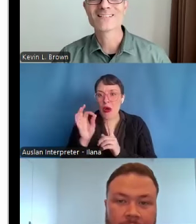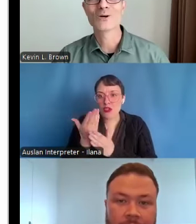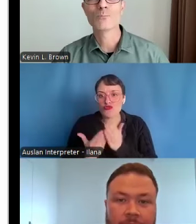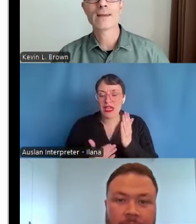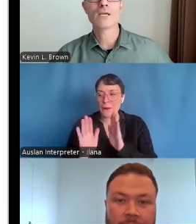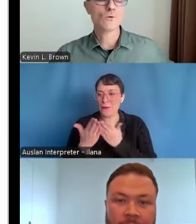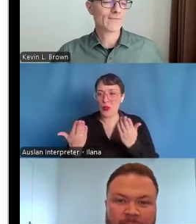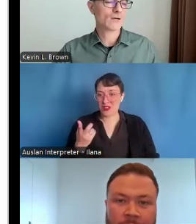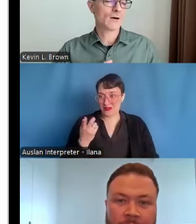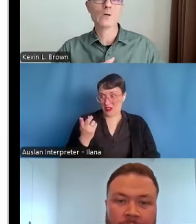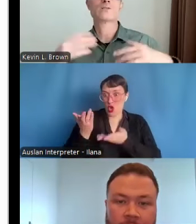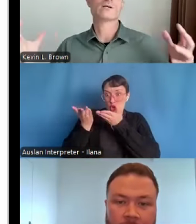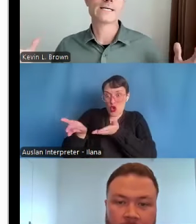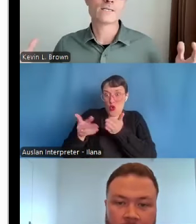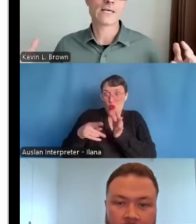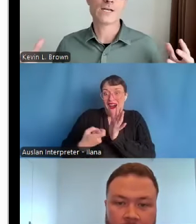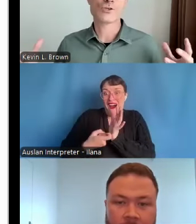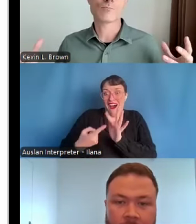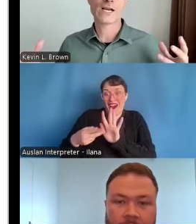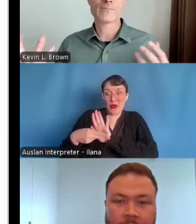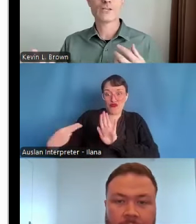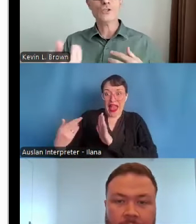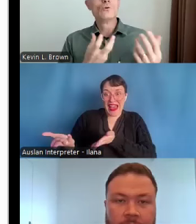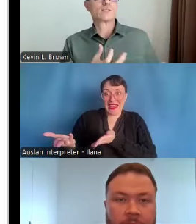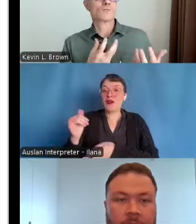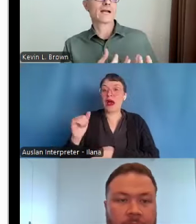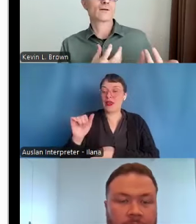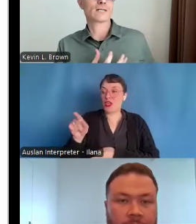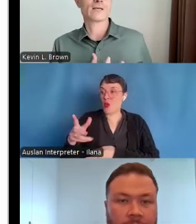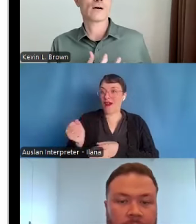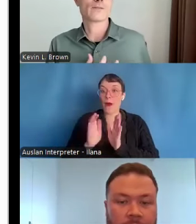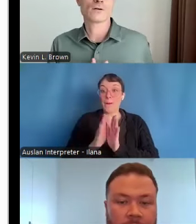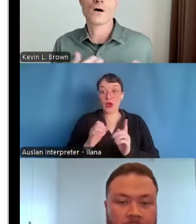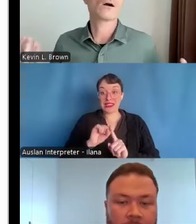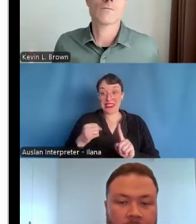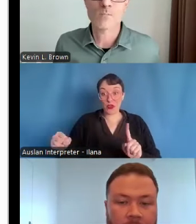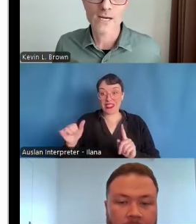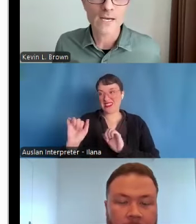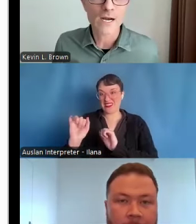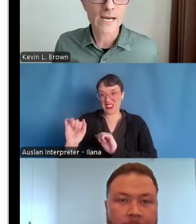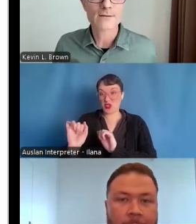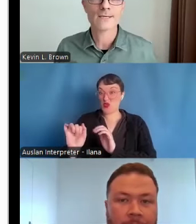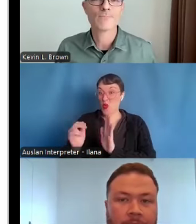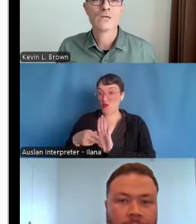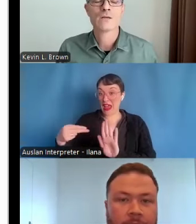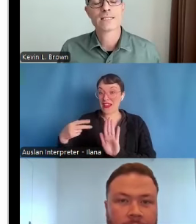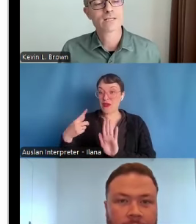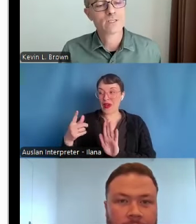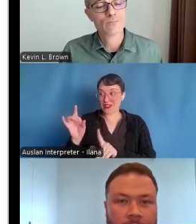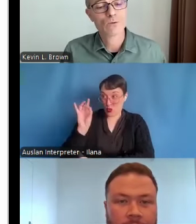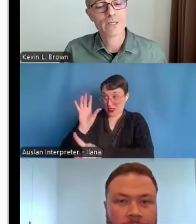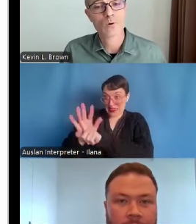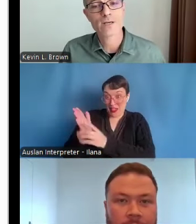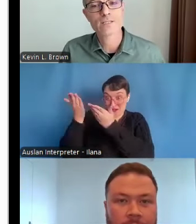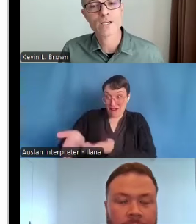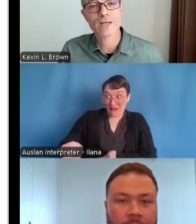right? So maybe you have a book series that is your brand, but then you as the writer and as the author are the brand, right? That's actually